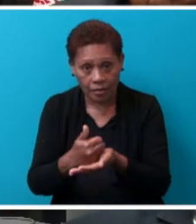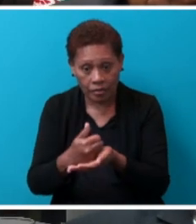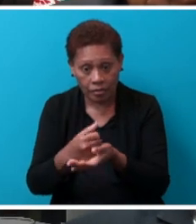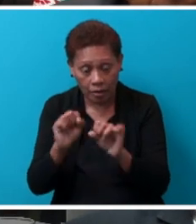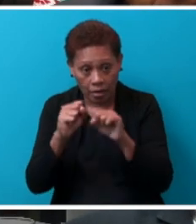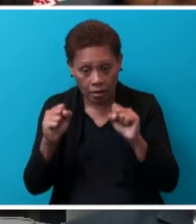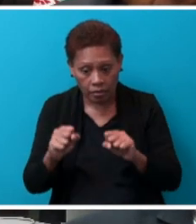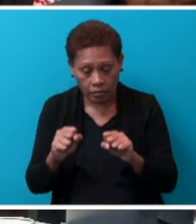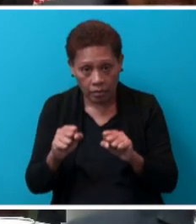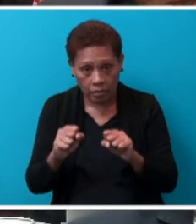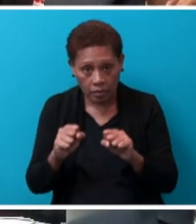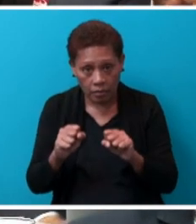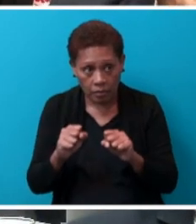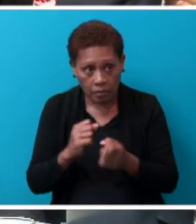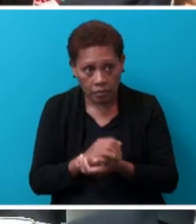they